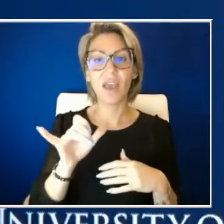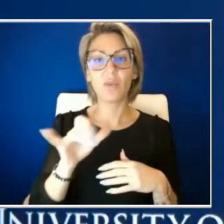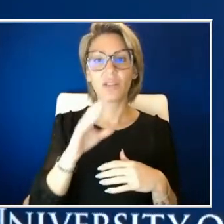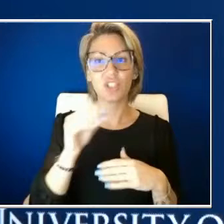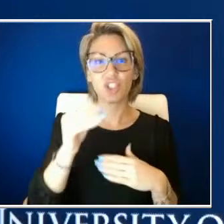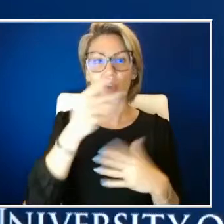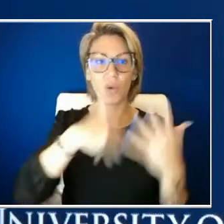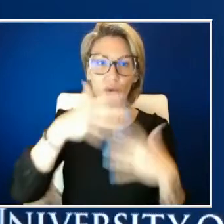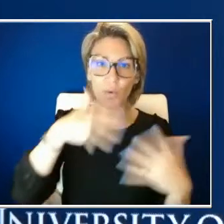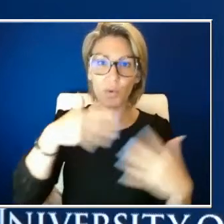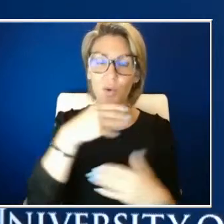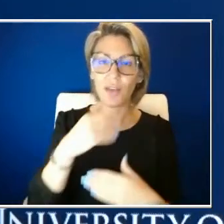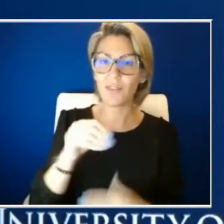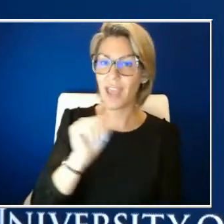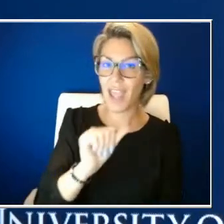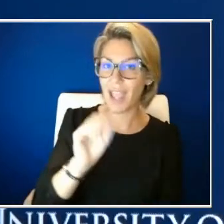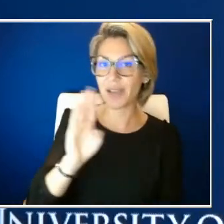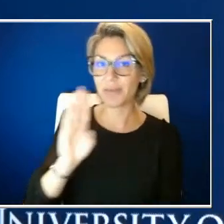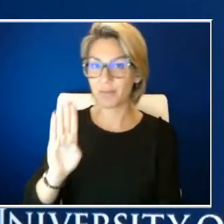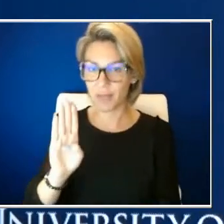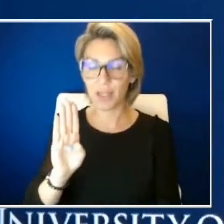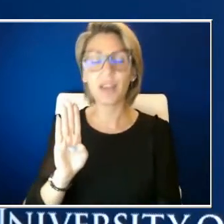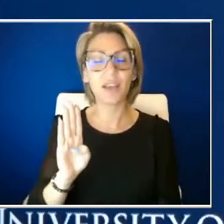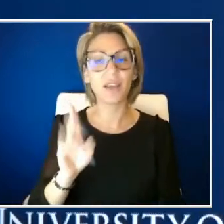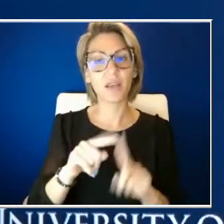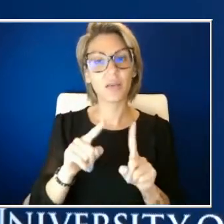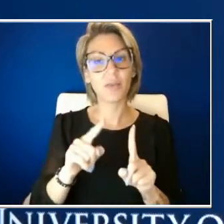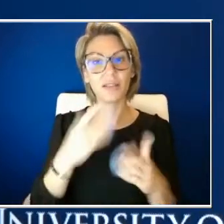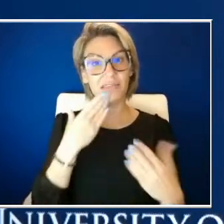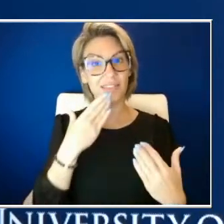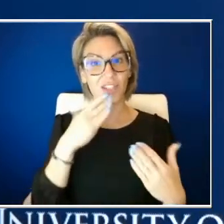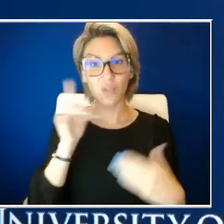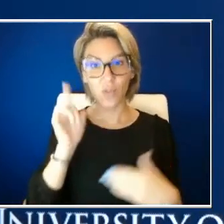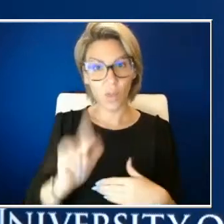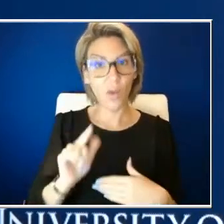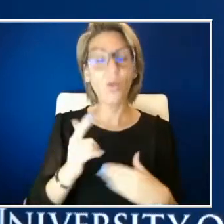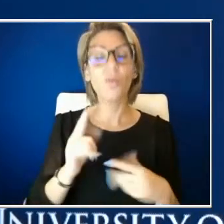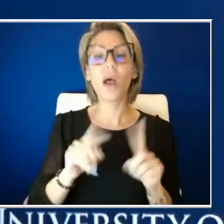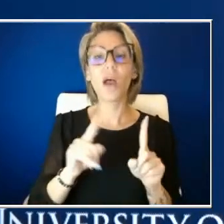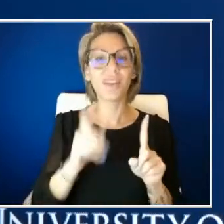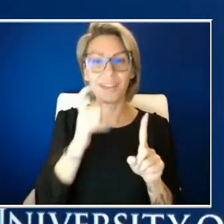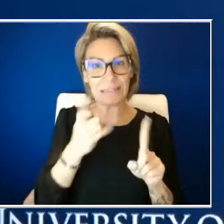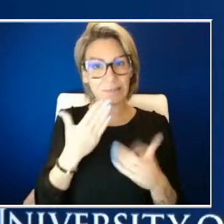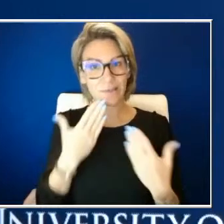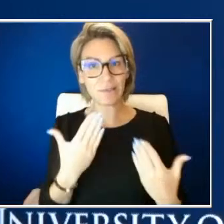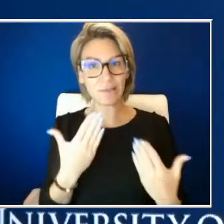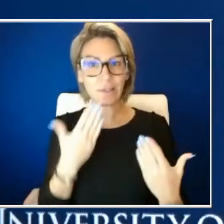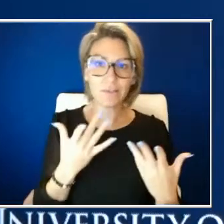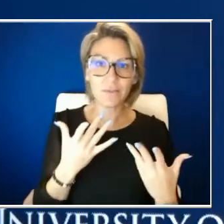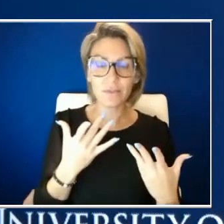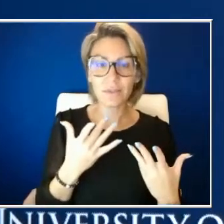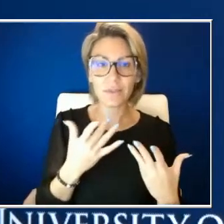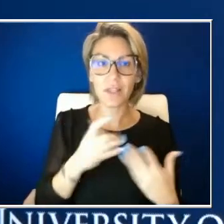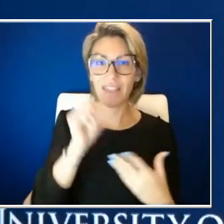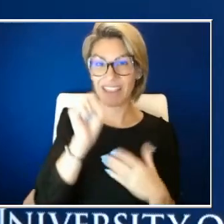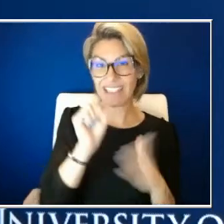A and B, but thankfully it is lower, but not so thankfully. the Southern Hemisphere is now getting out of their influenza